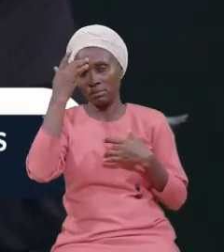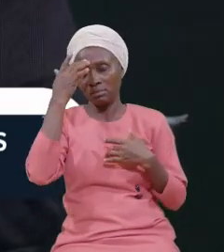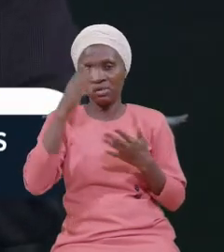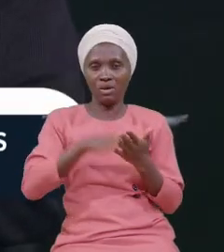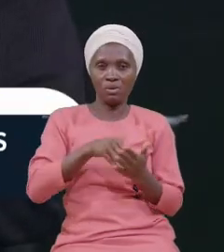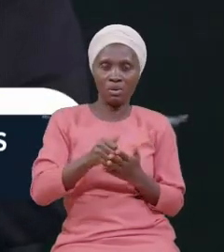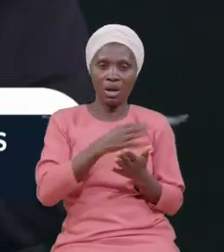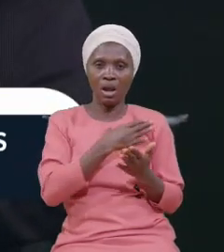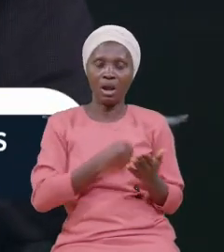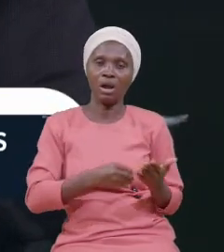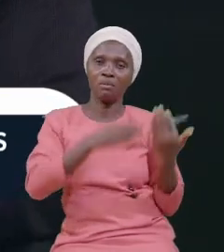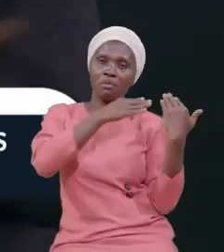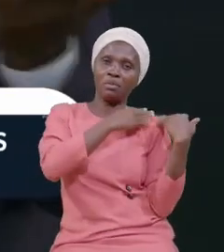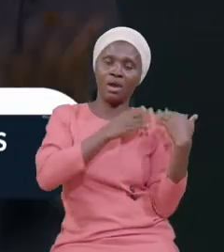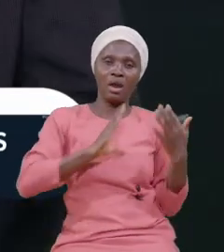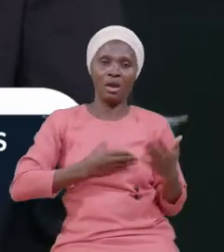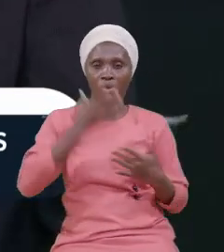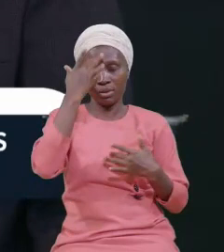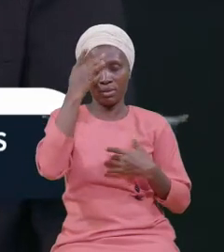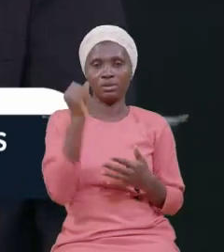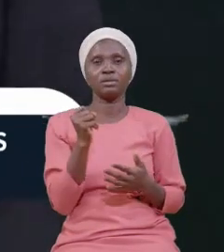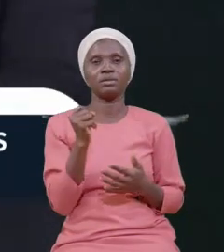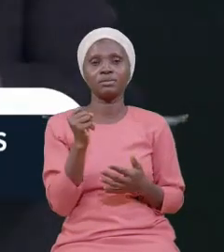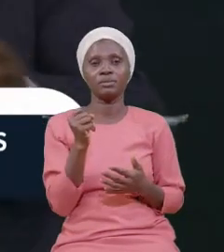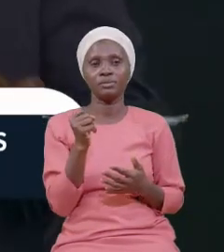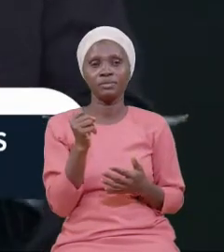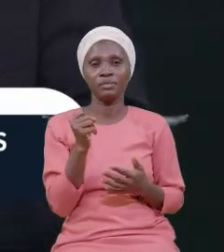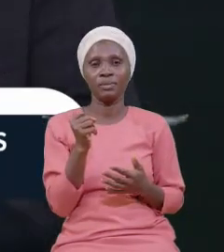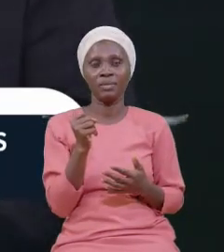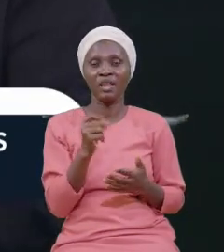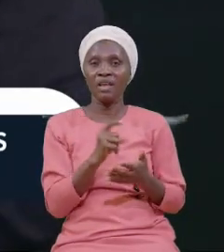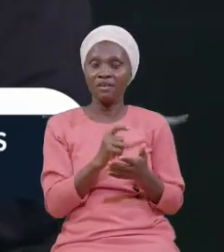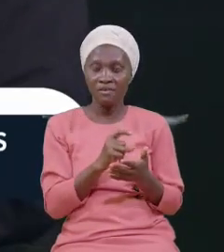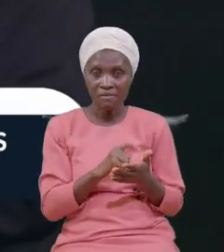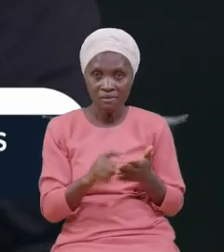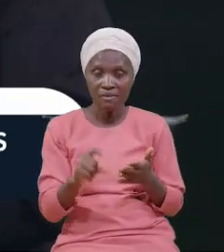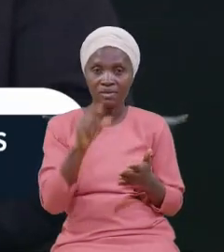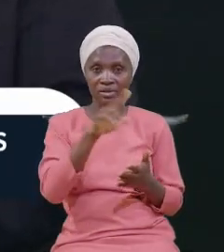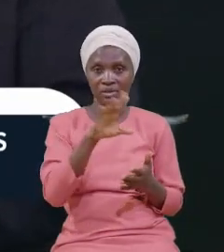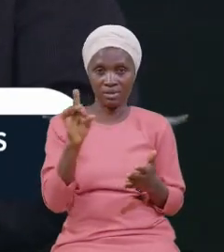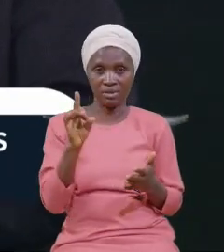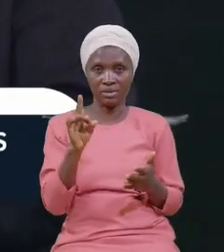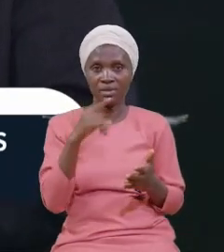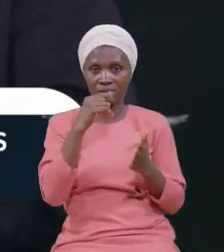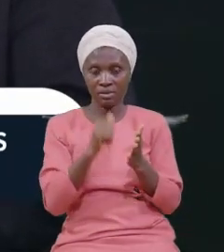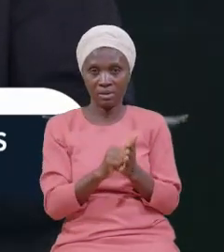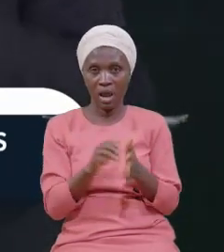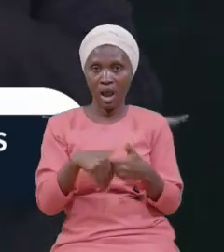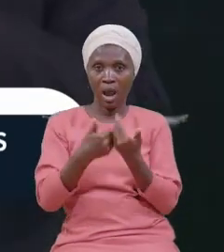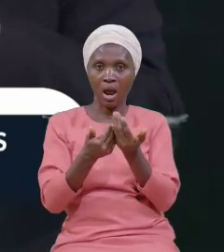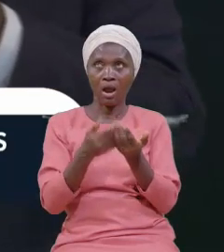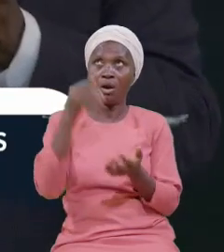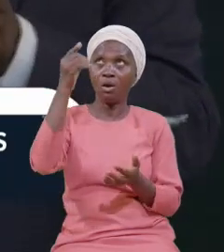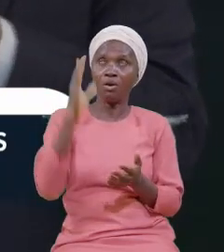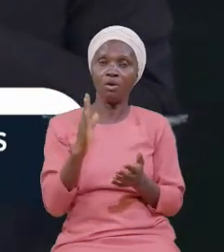10, verse 38, how God anointed Jesus of Nazareth with